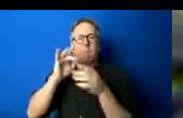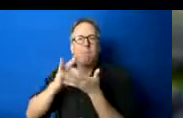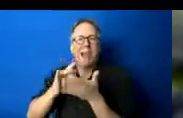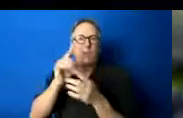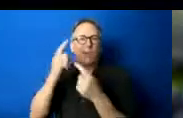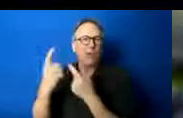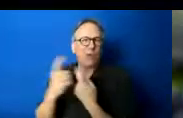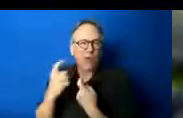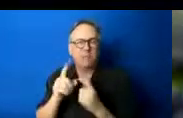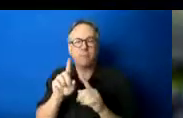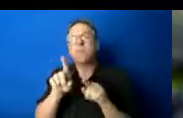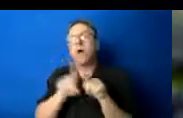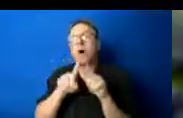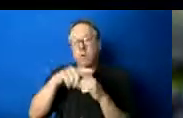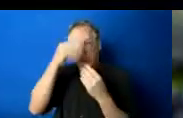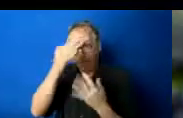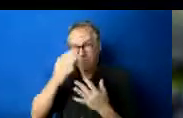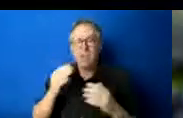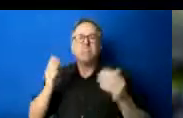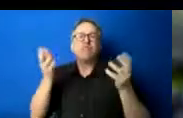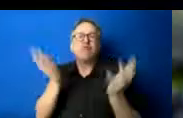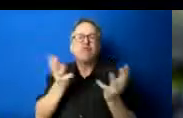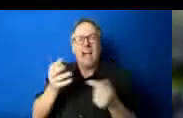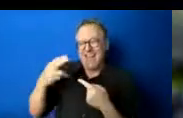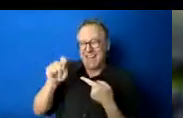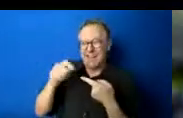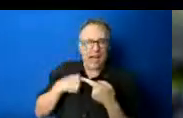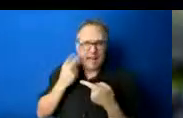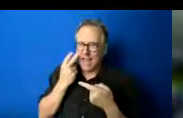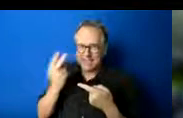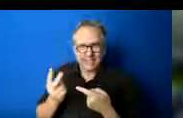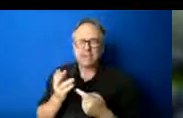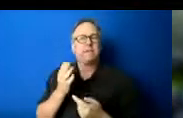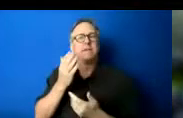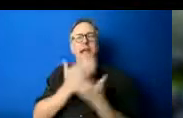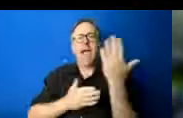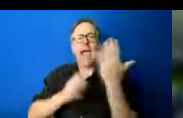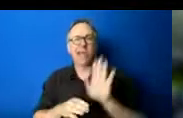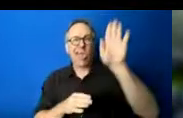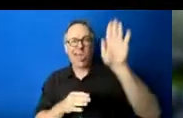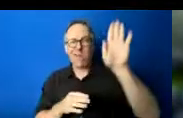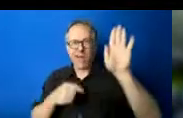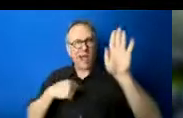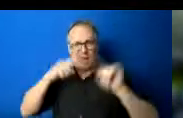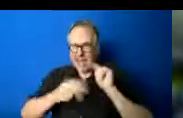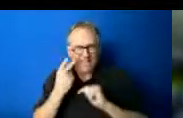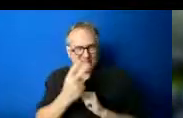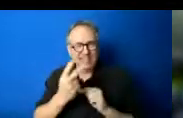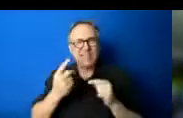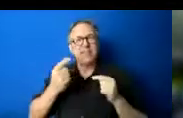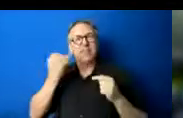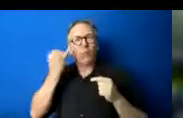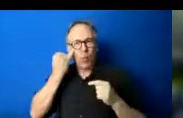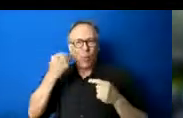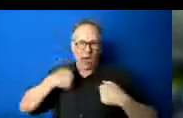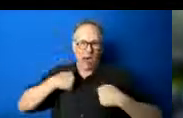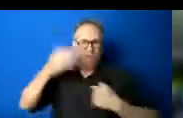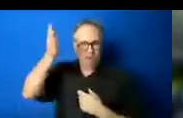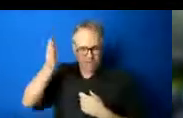Also, just a note, I can't see the chat or raised hands when I'm in presenter mode, so I'll leave it to Anna and Rebecca